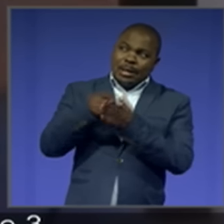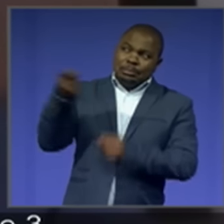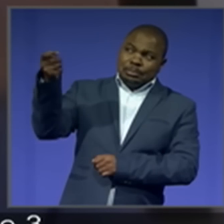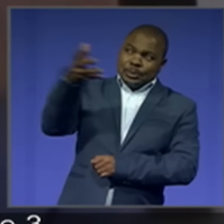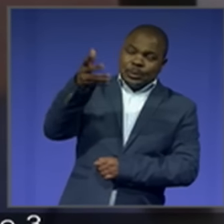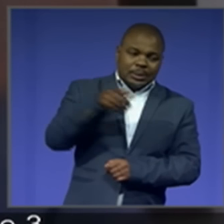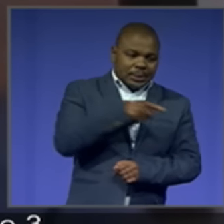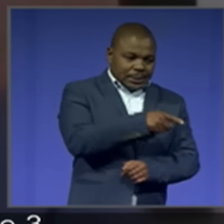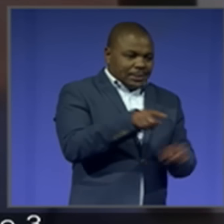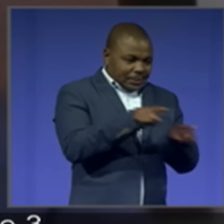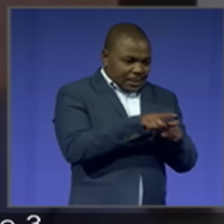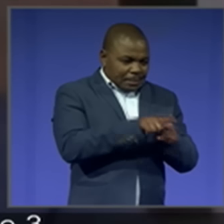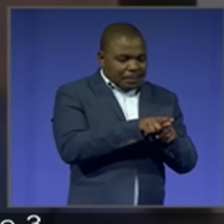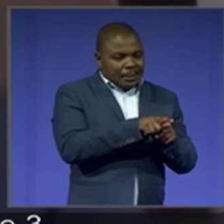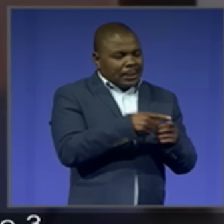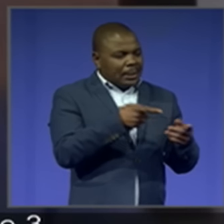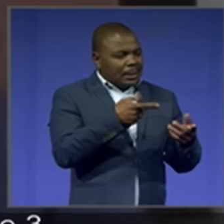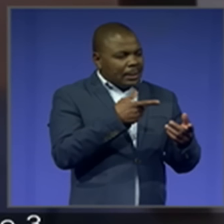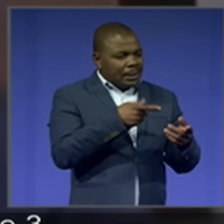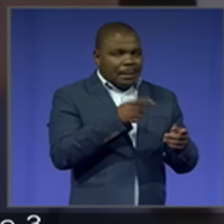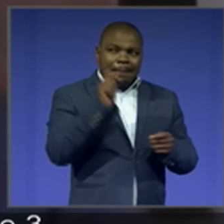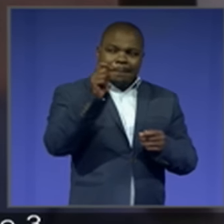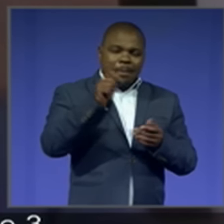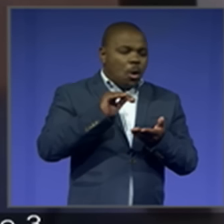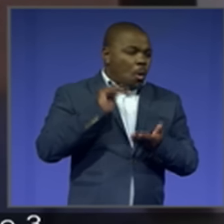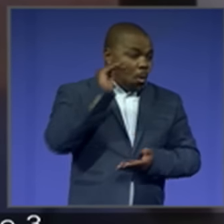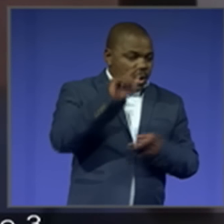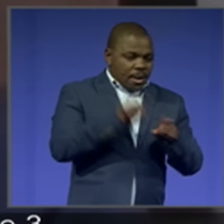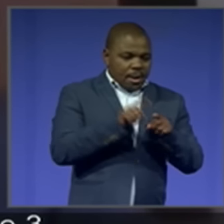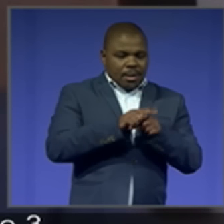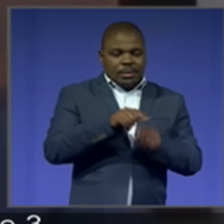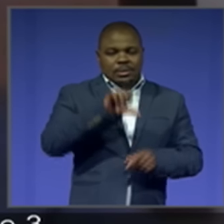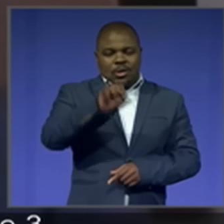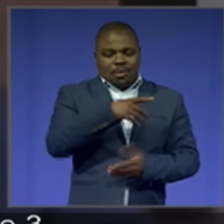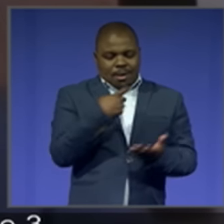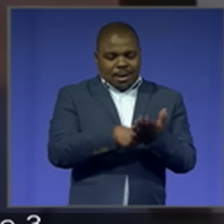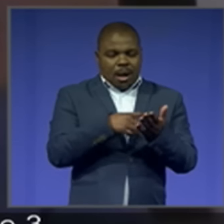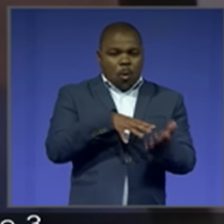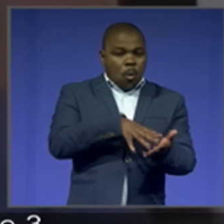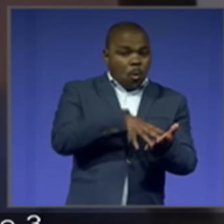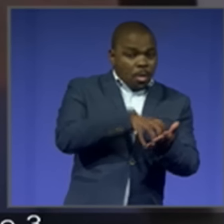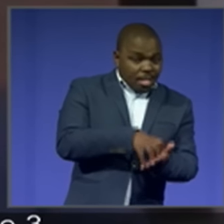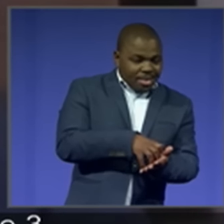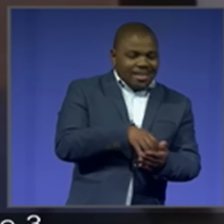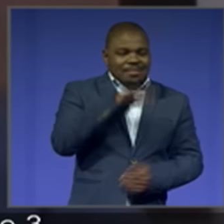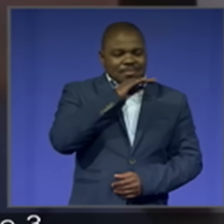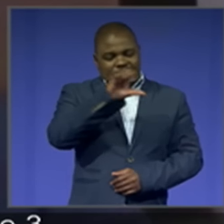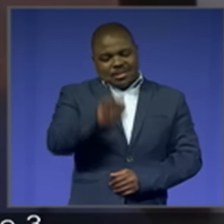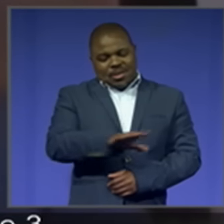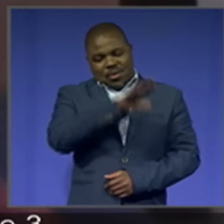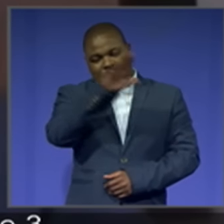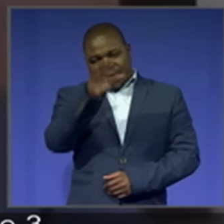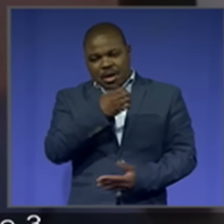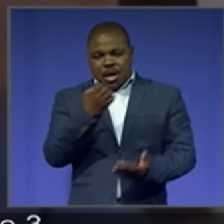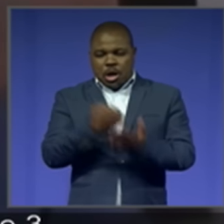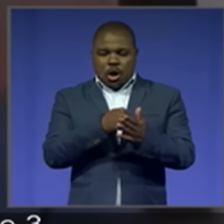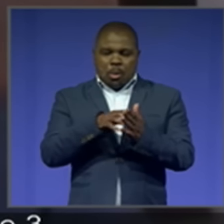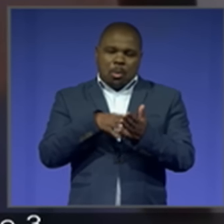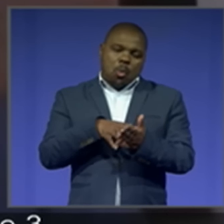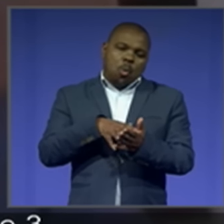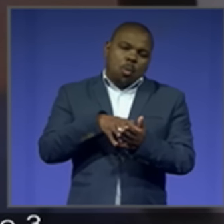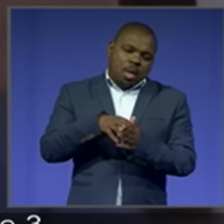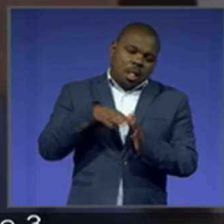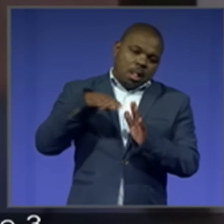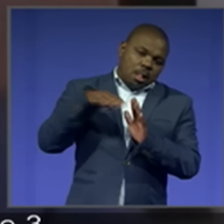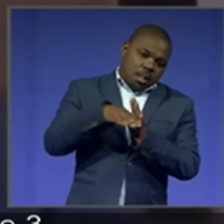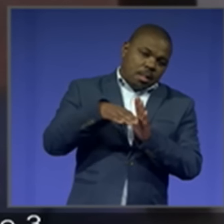ebile ranta le yona e fokola, o fumana hore ntho tsena di imela economy ya naha ya rona South Africa. Mme ho setseng fela ke